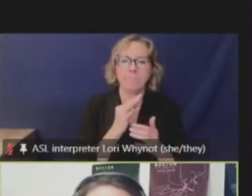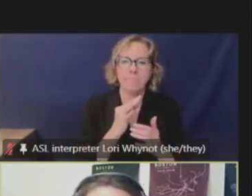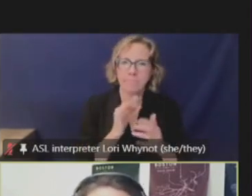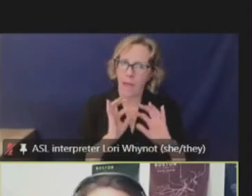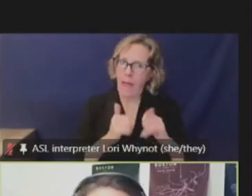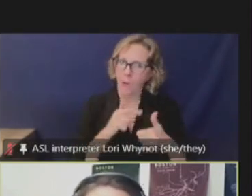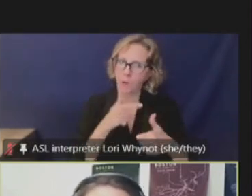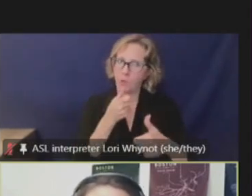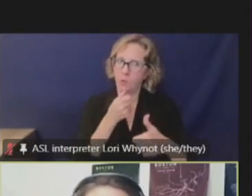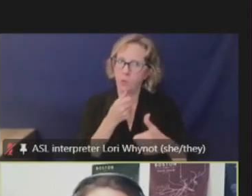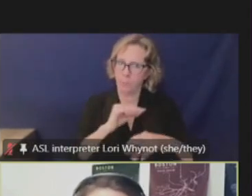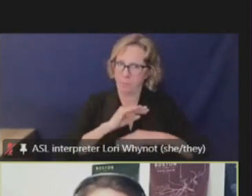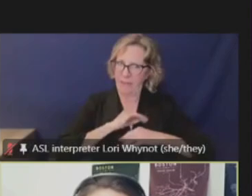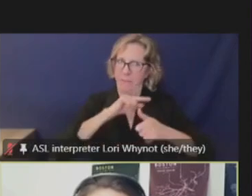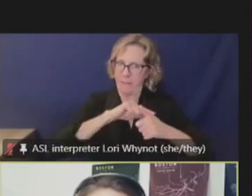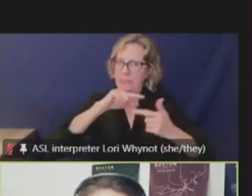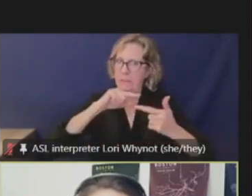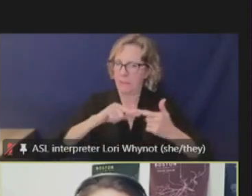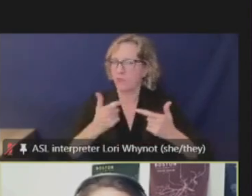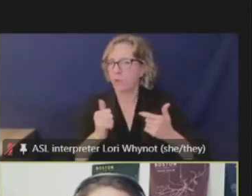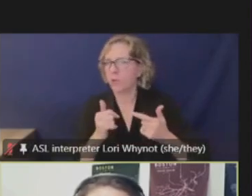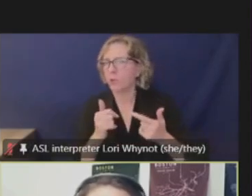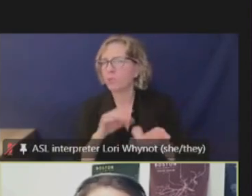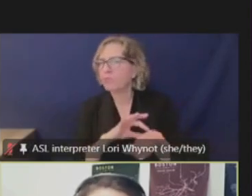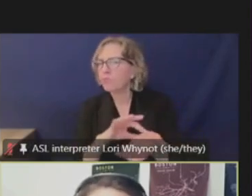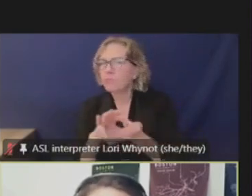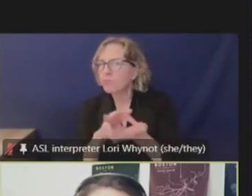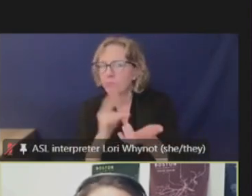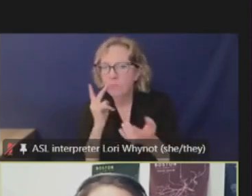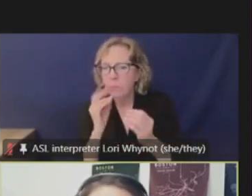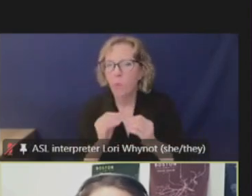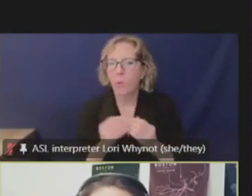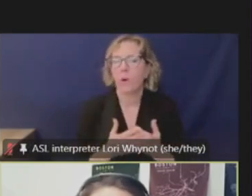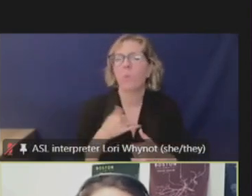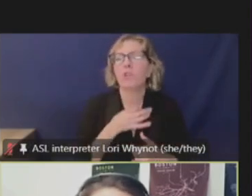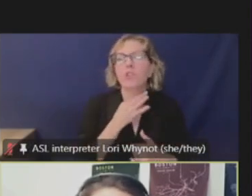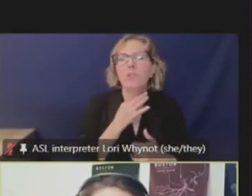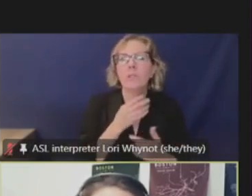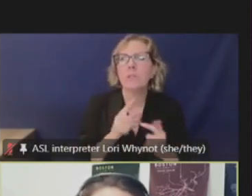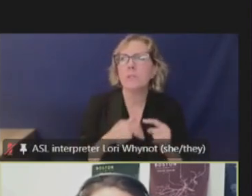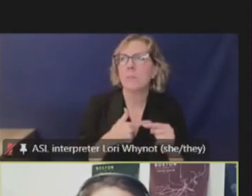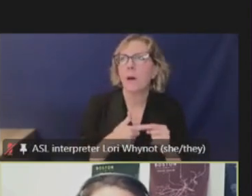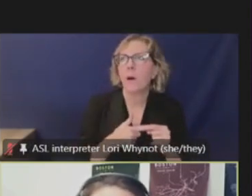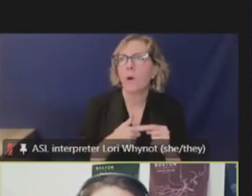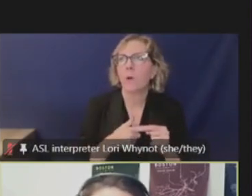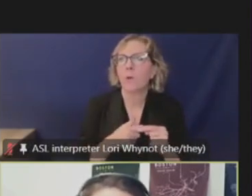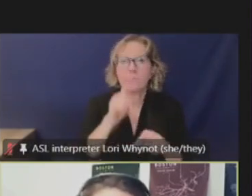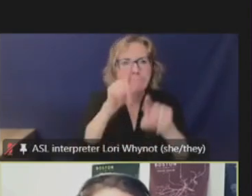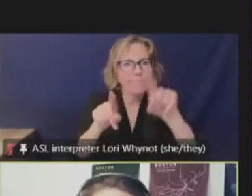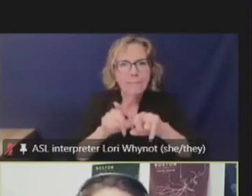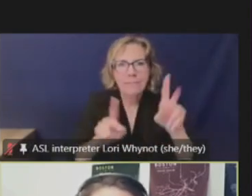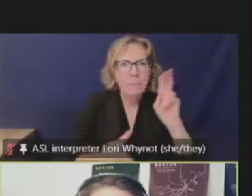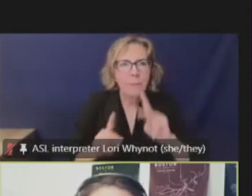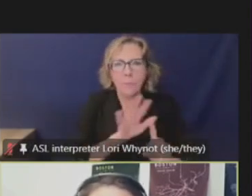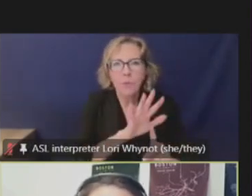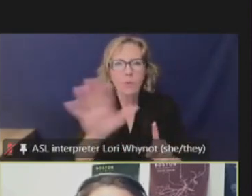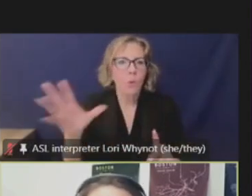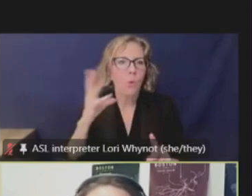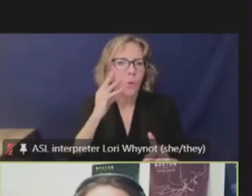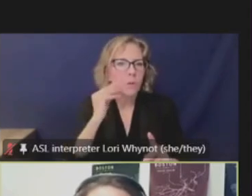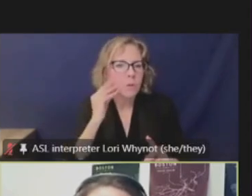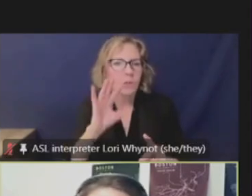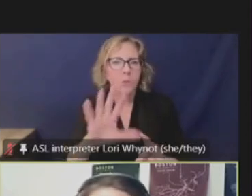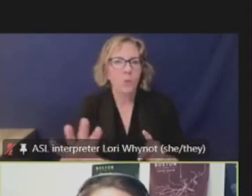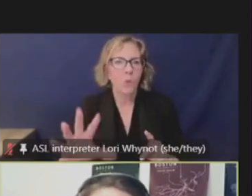in the ways in which we put these focus groups together. We really want to hear from lots of different people's perspectives and experiences,